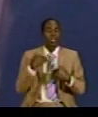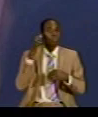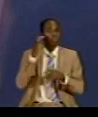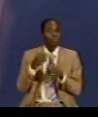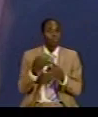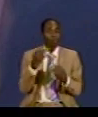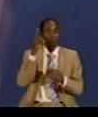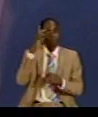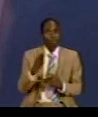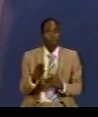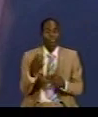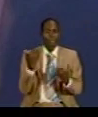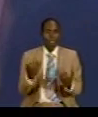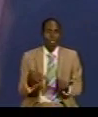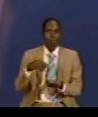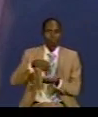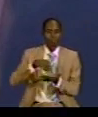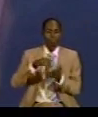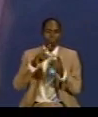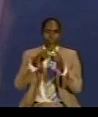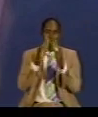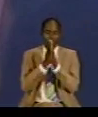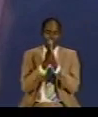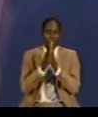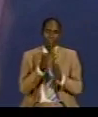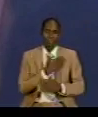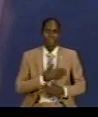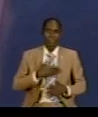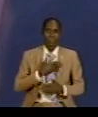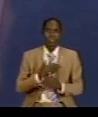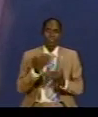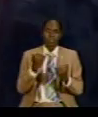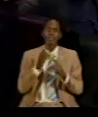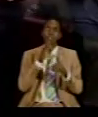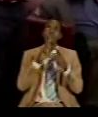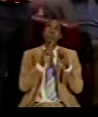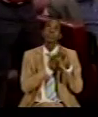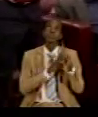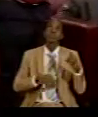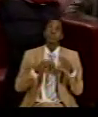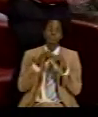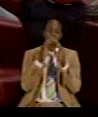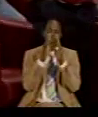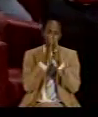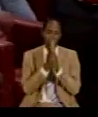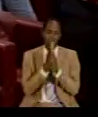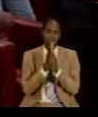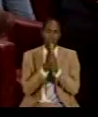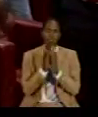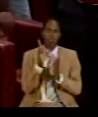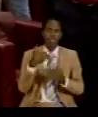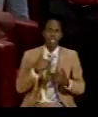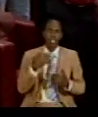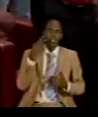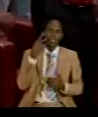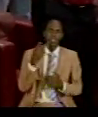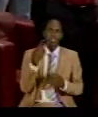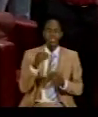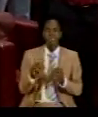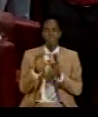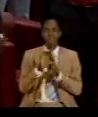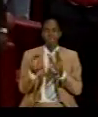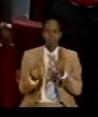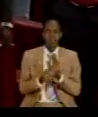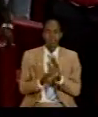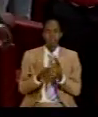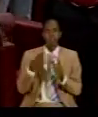in prayer. Will you all rise up, please? Talk to the Lord in prayer. You've seen a commandment,